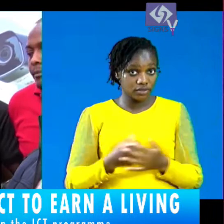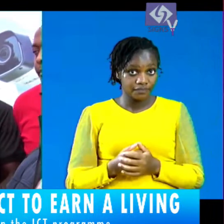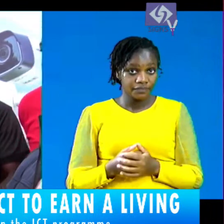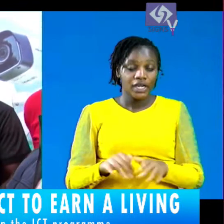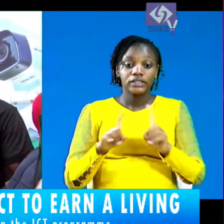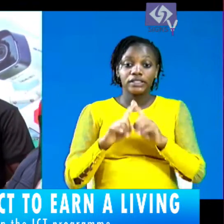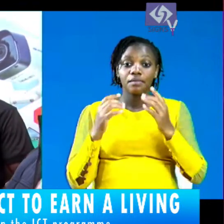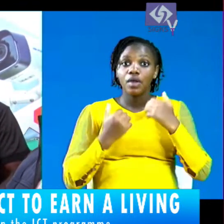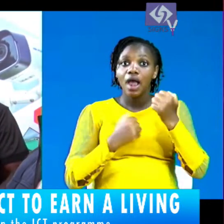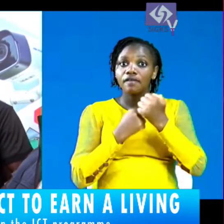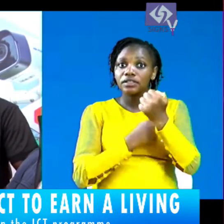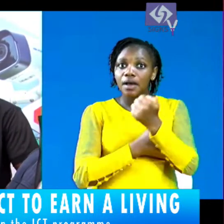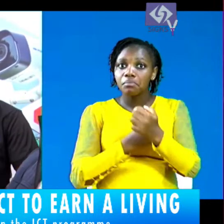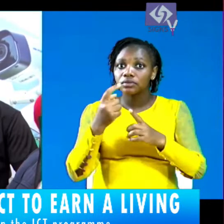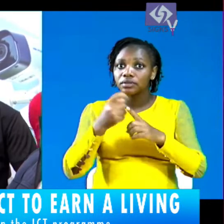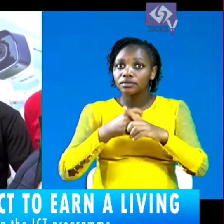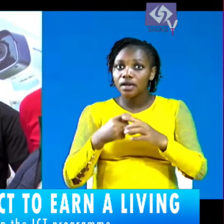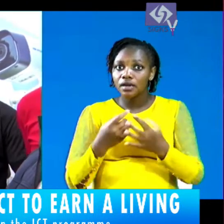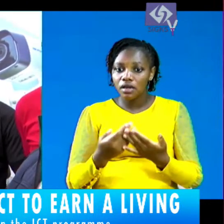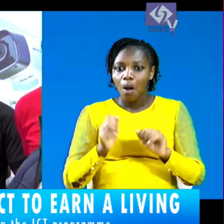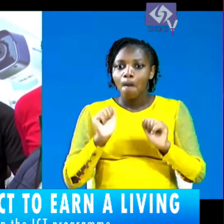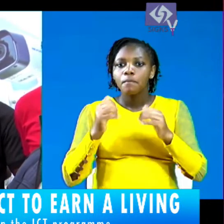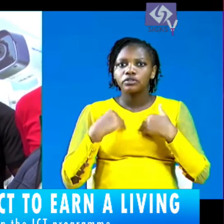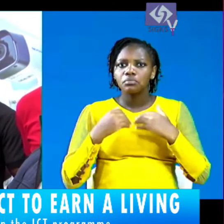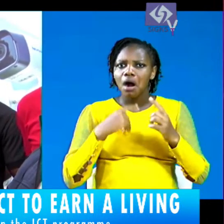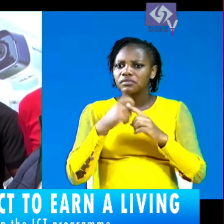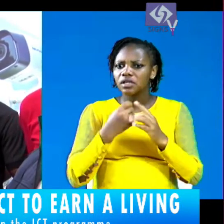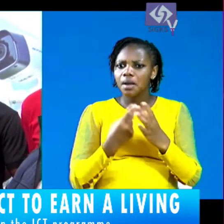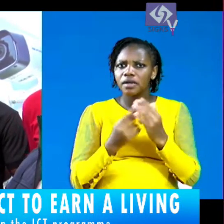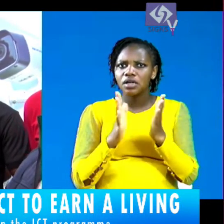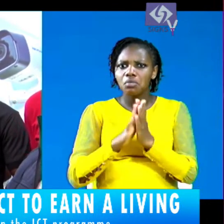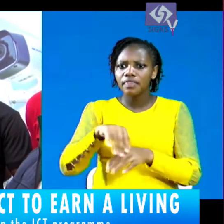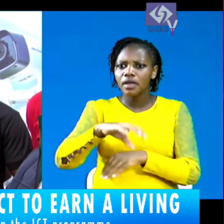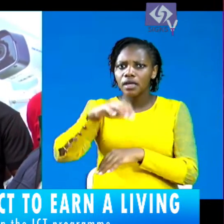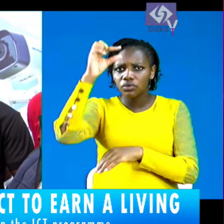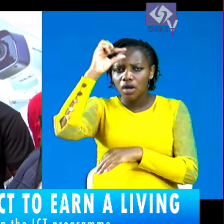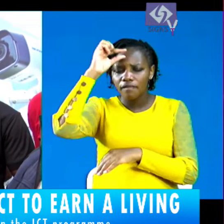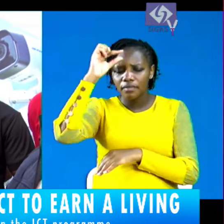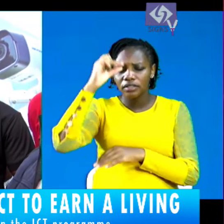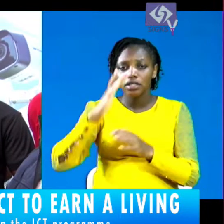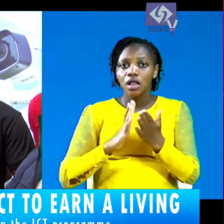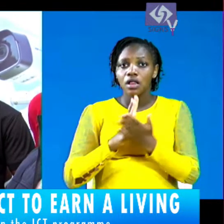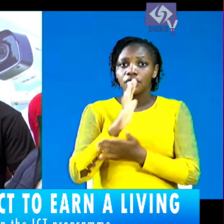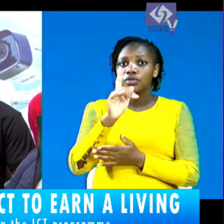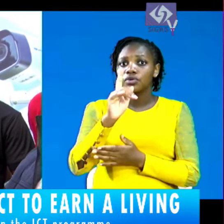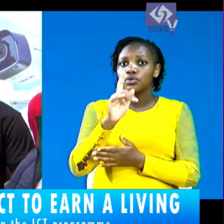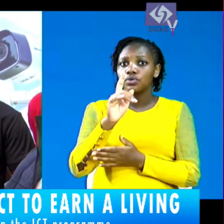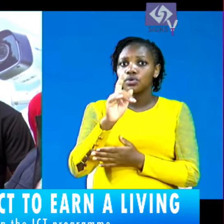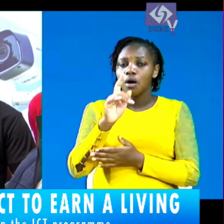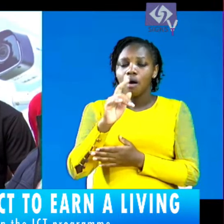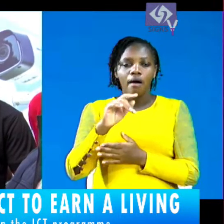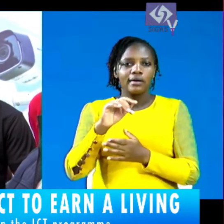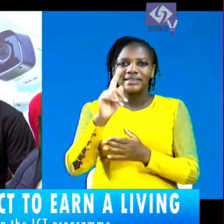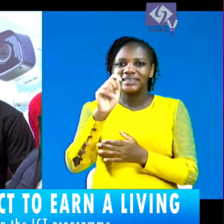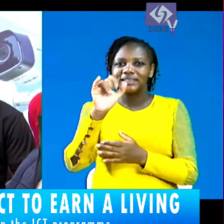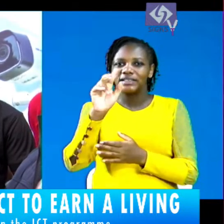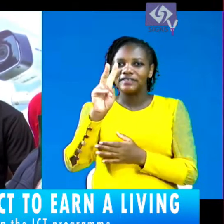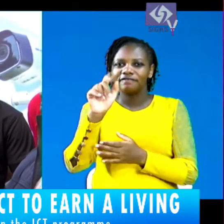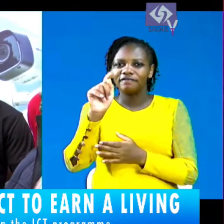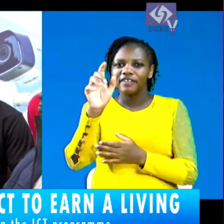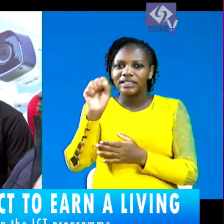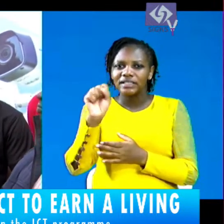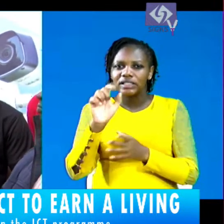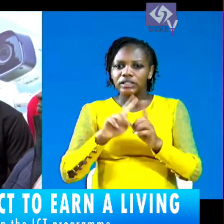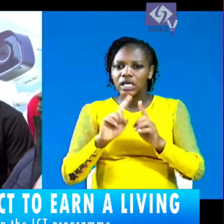in terms of training. We are going to provide training in partnership with the county government, so through the TVETs, through the polytechnics. We are really